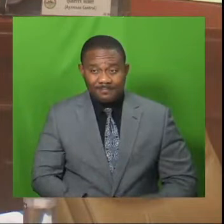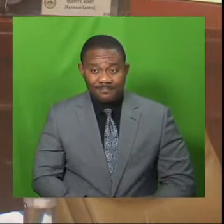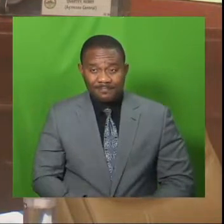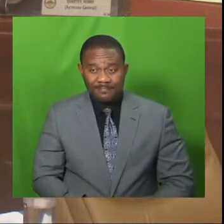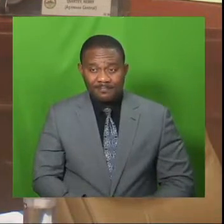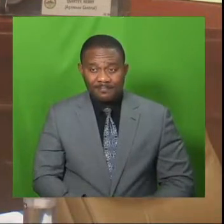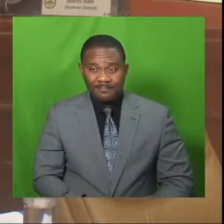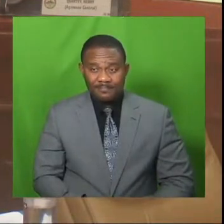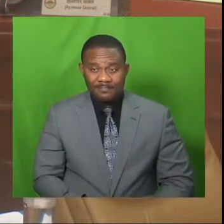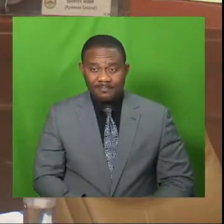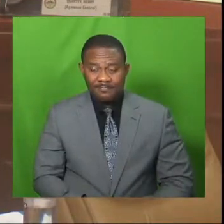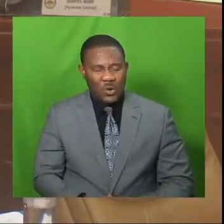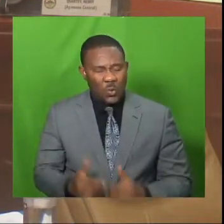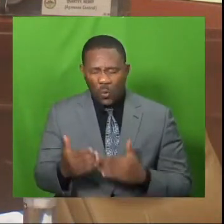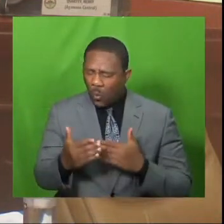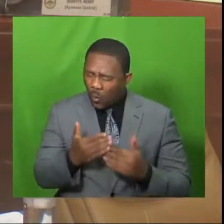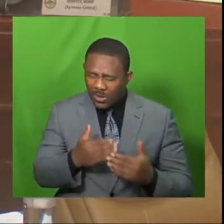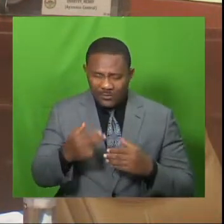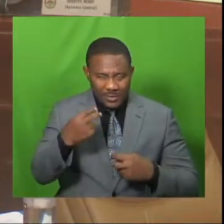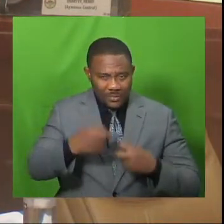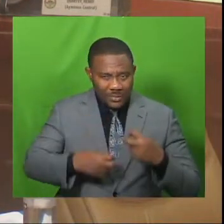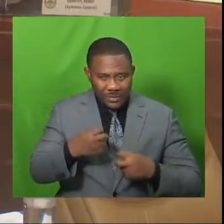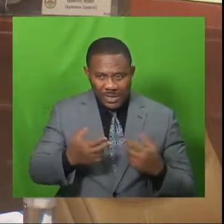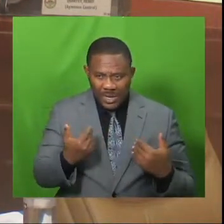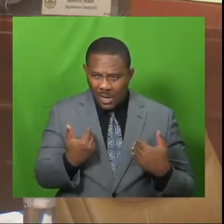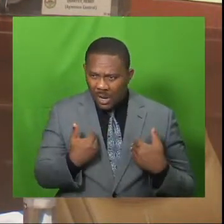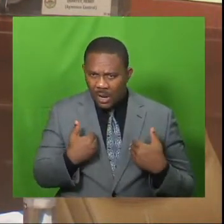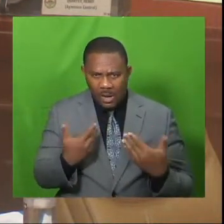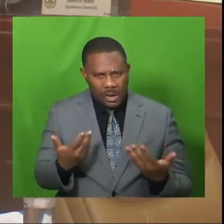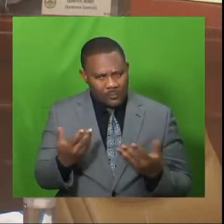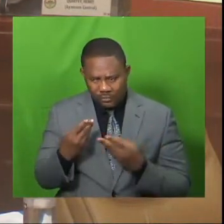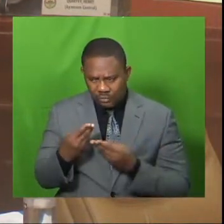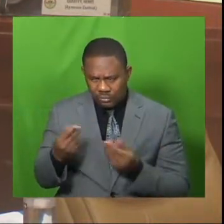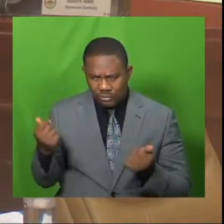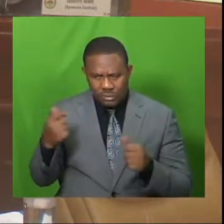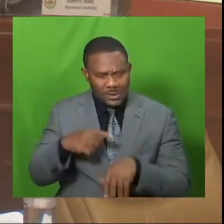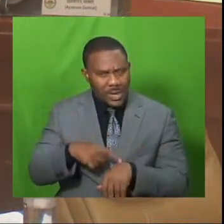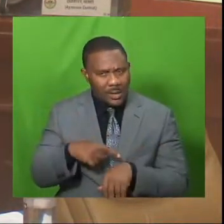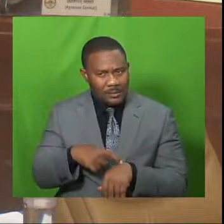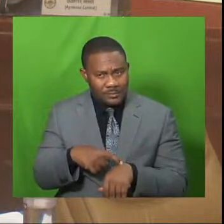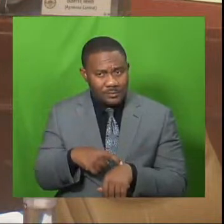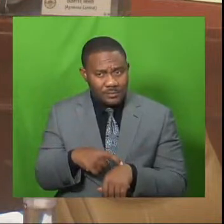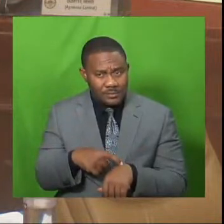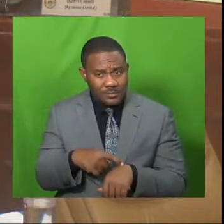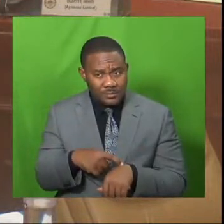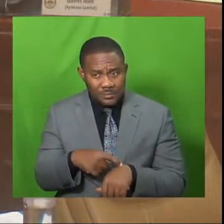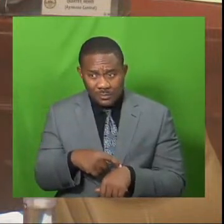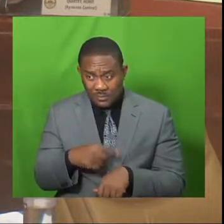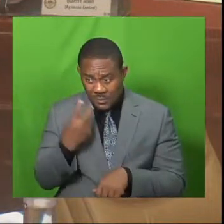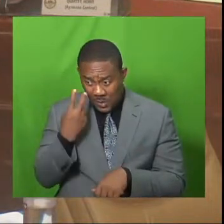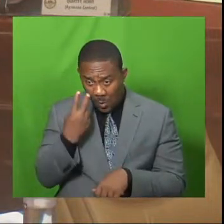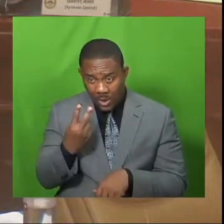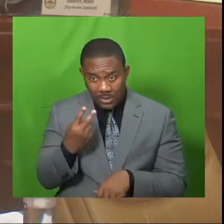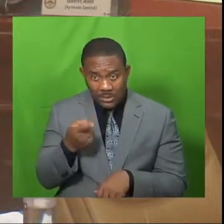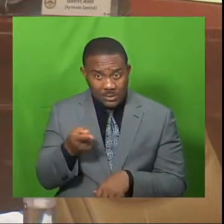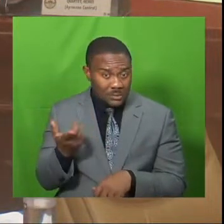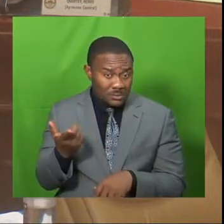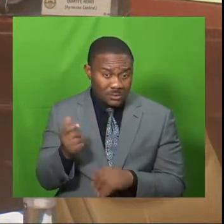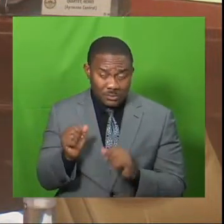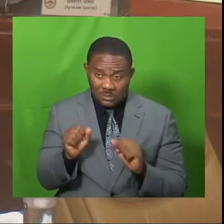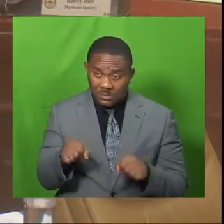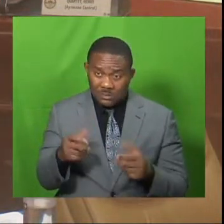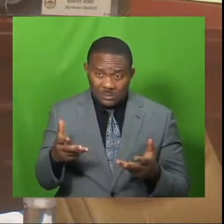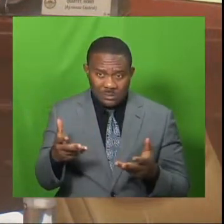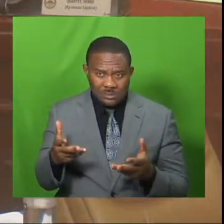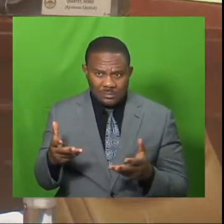problem has an expiry date. And it is so significant that when we see that we can